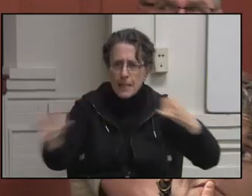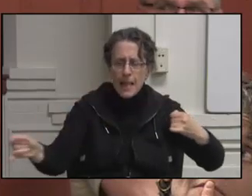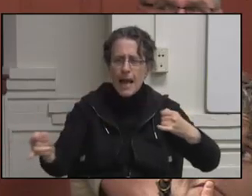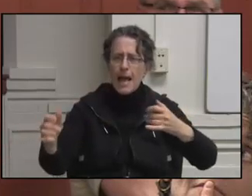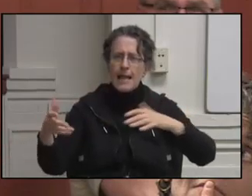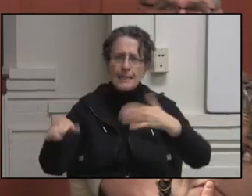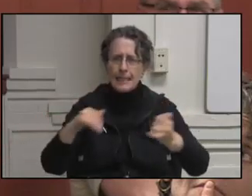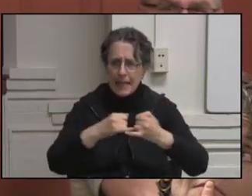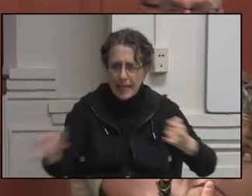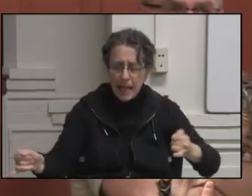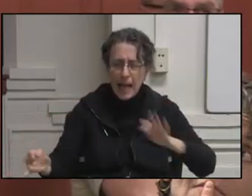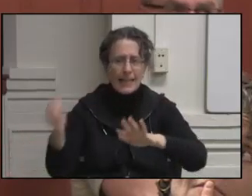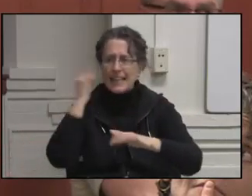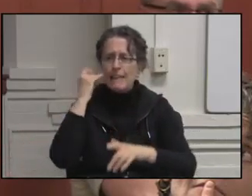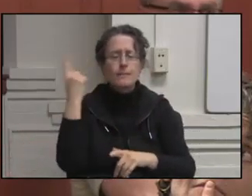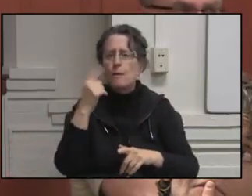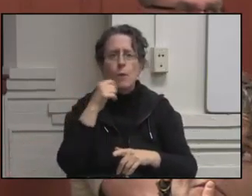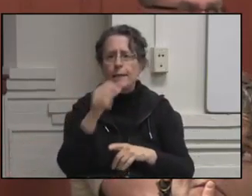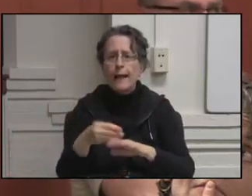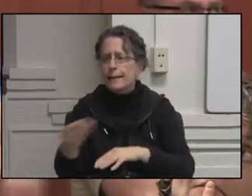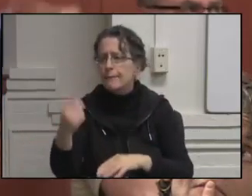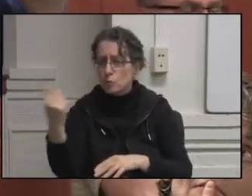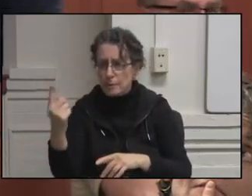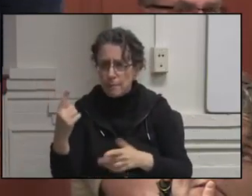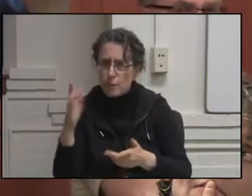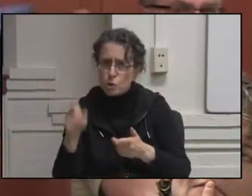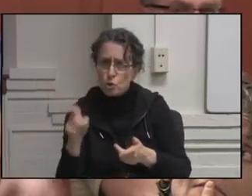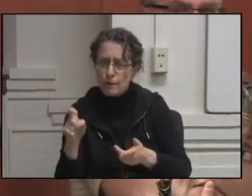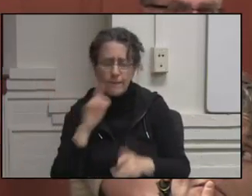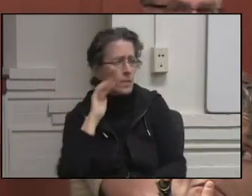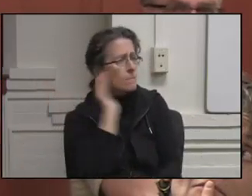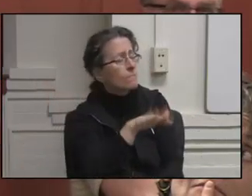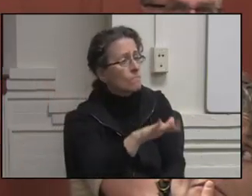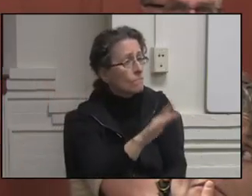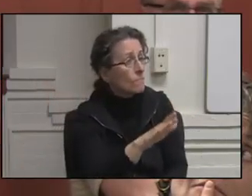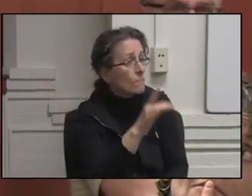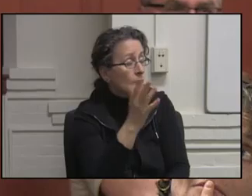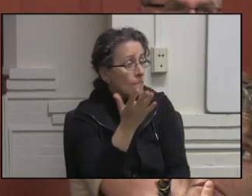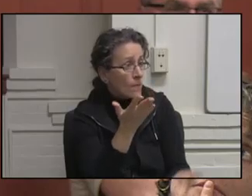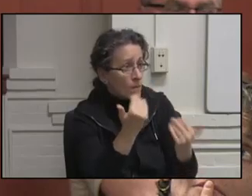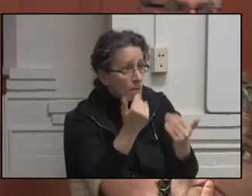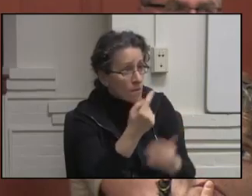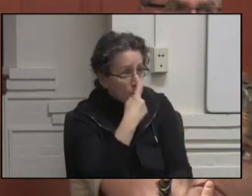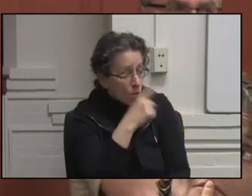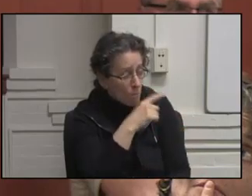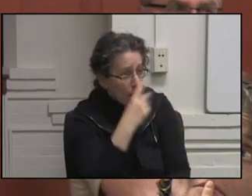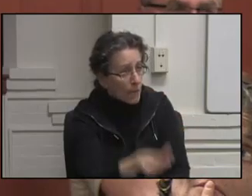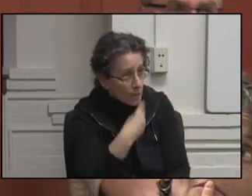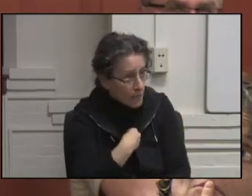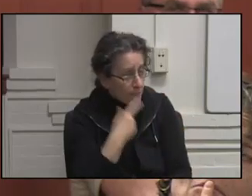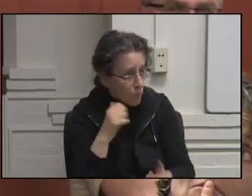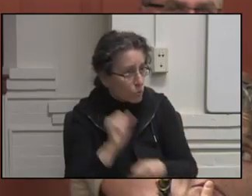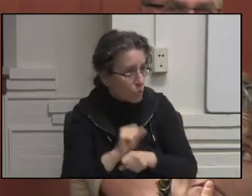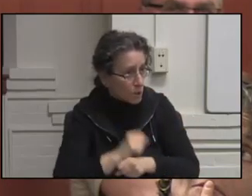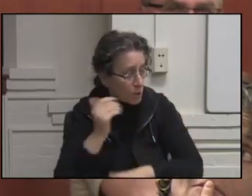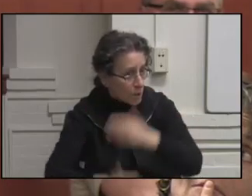they're not on your desk. And see, I was actually hoping we would have a person on the